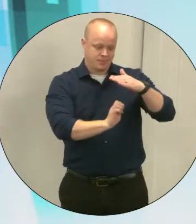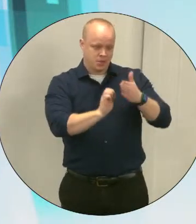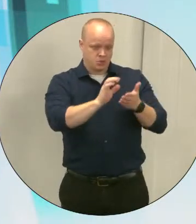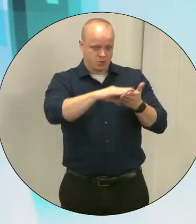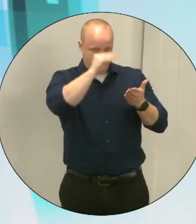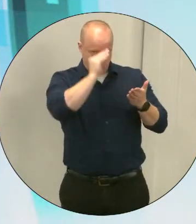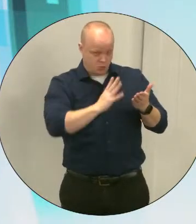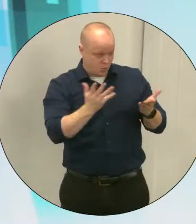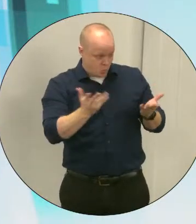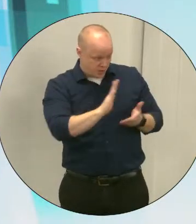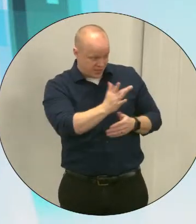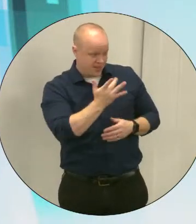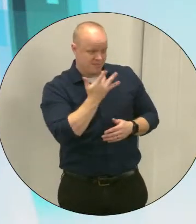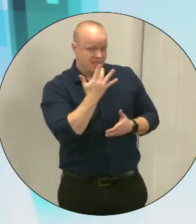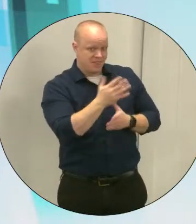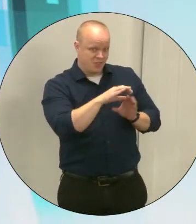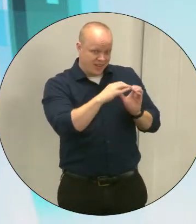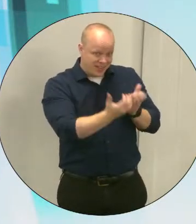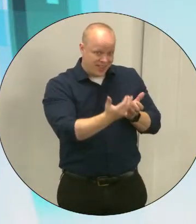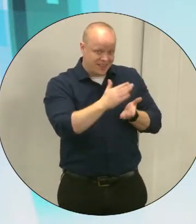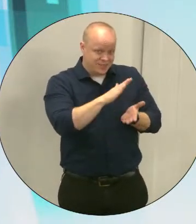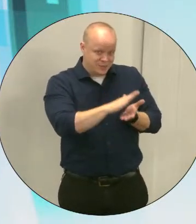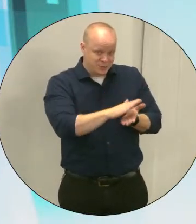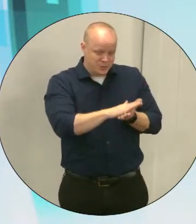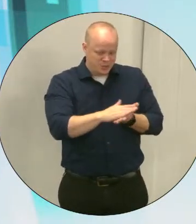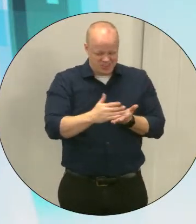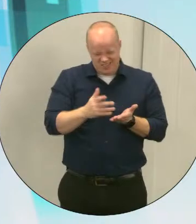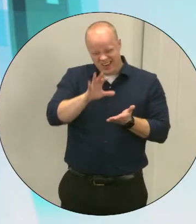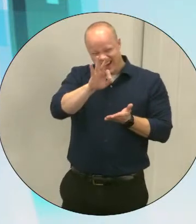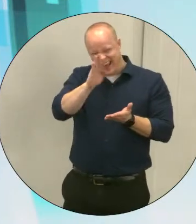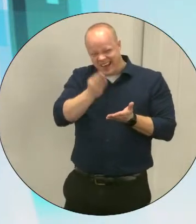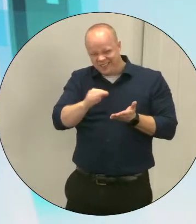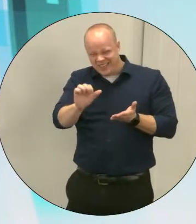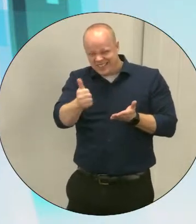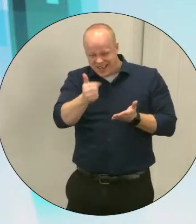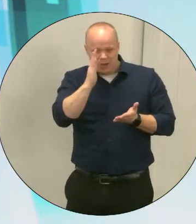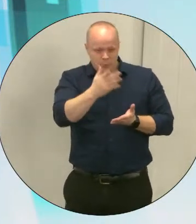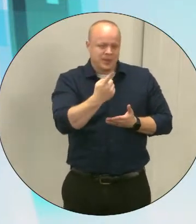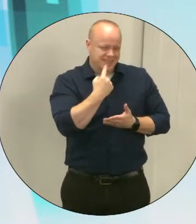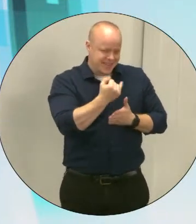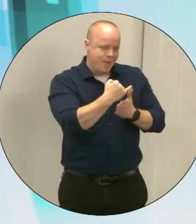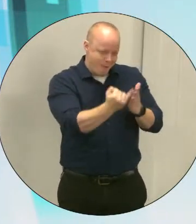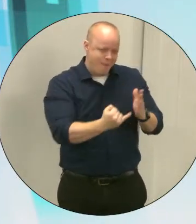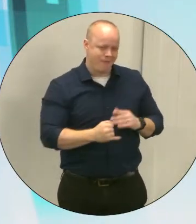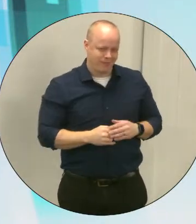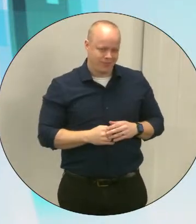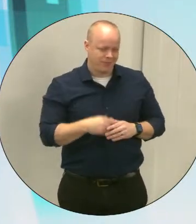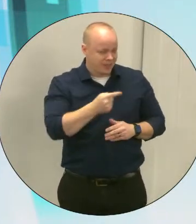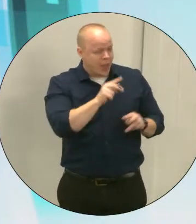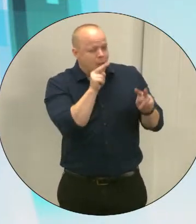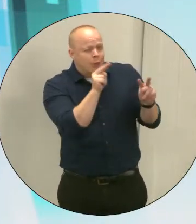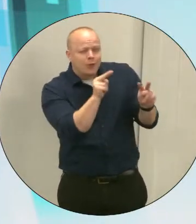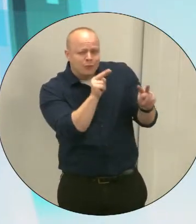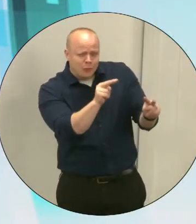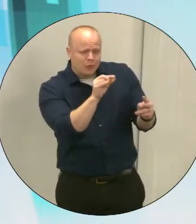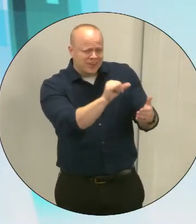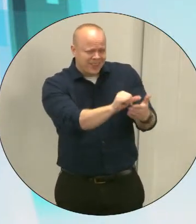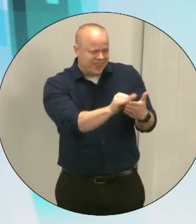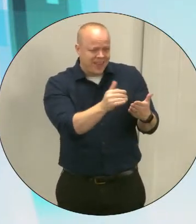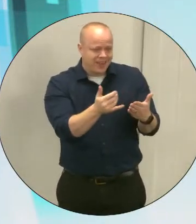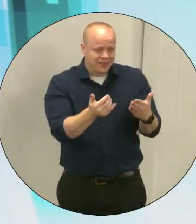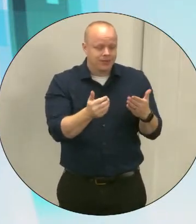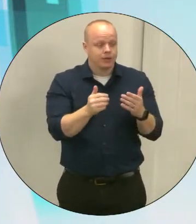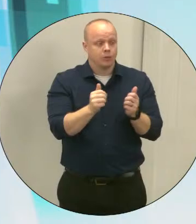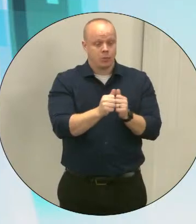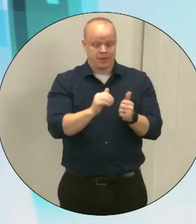their favorite class is at school, 9 out of 10, they're going to say art. They look forward to that. With